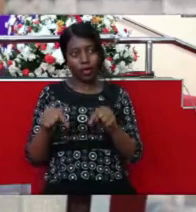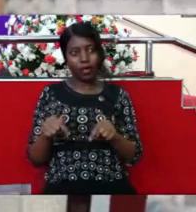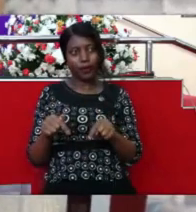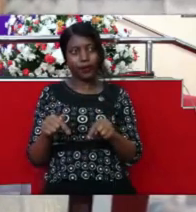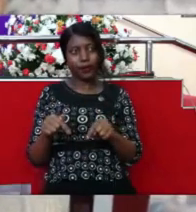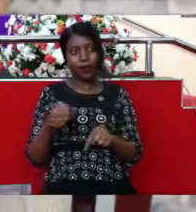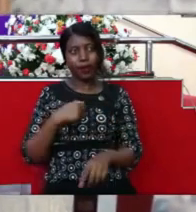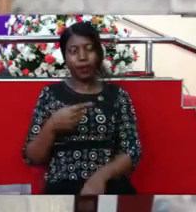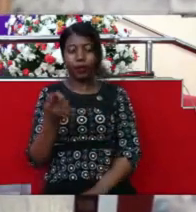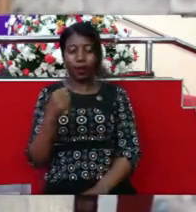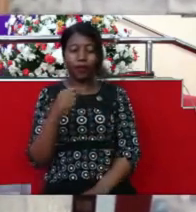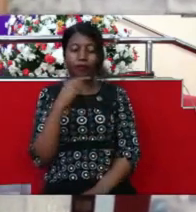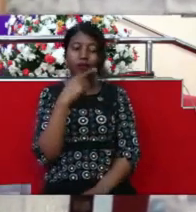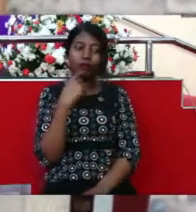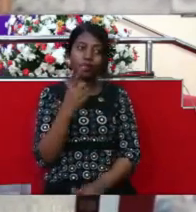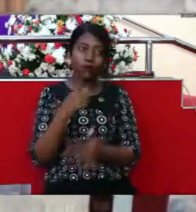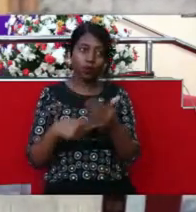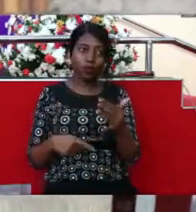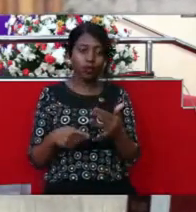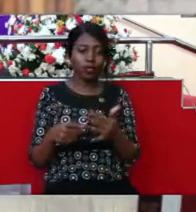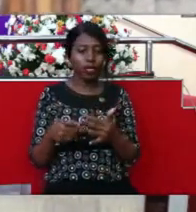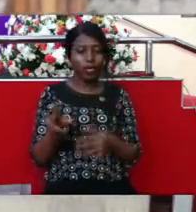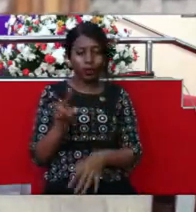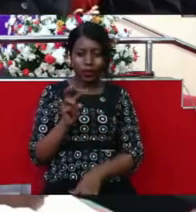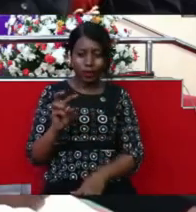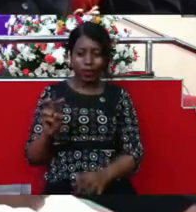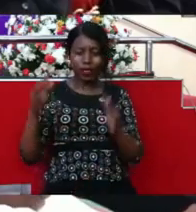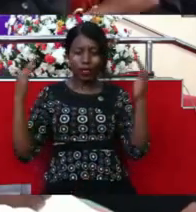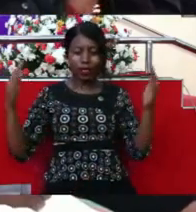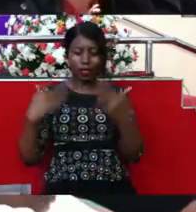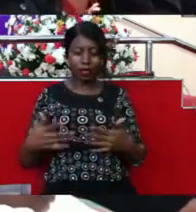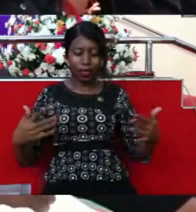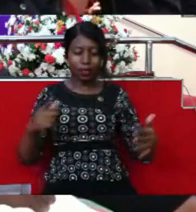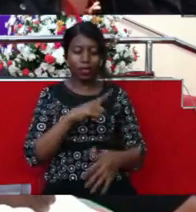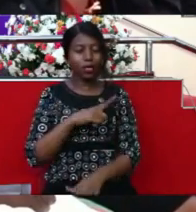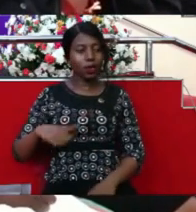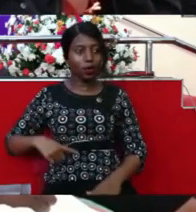is, come and see the great things the Lord has done